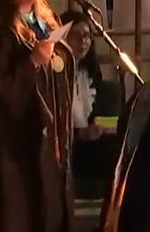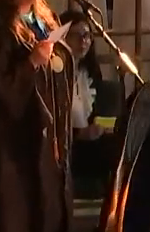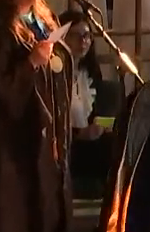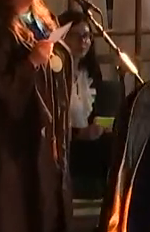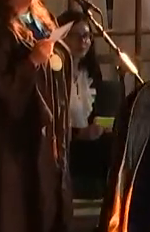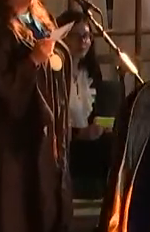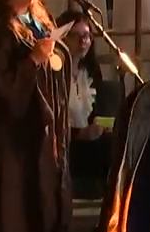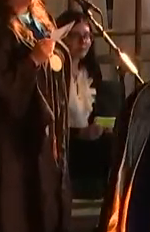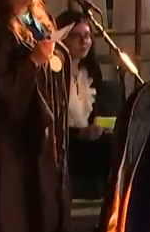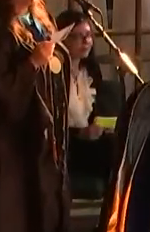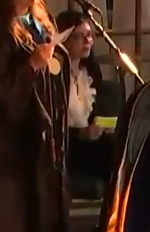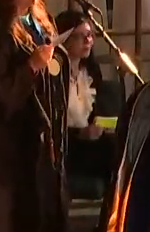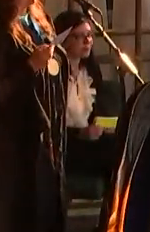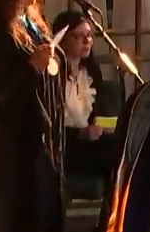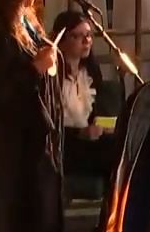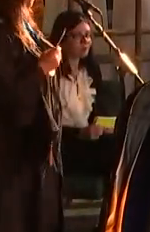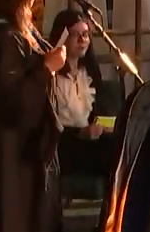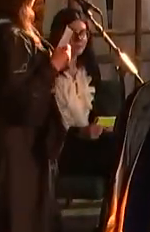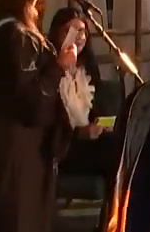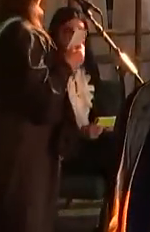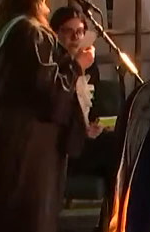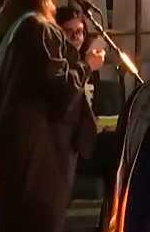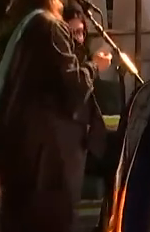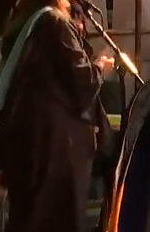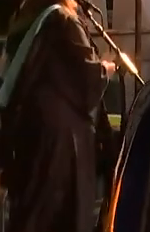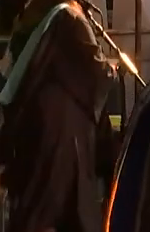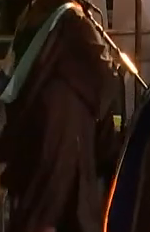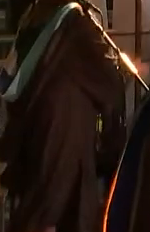Samantha Lynn Weber, cum laude.